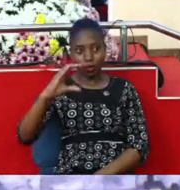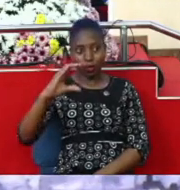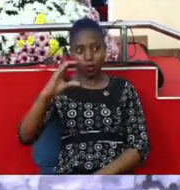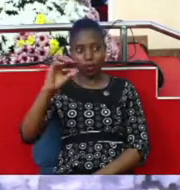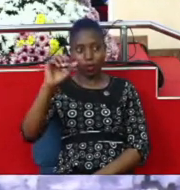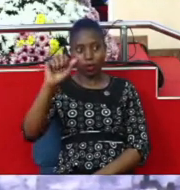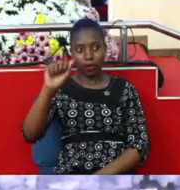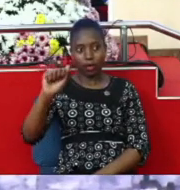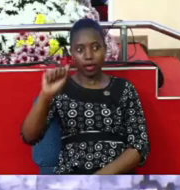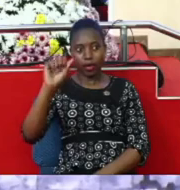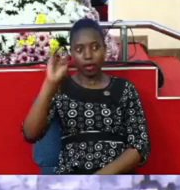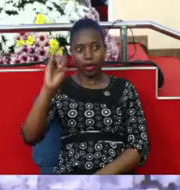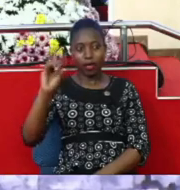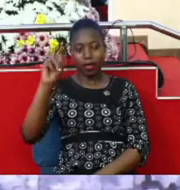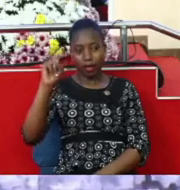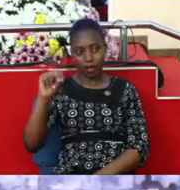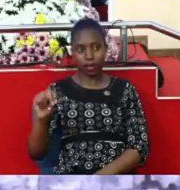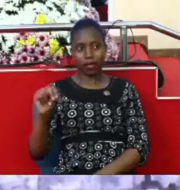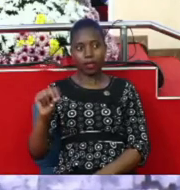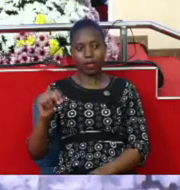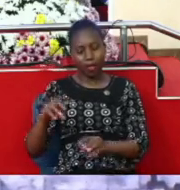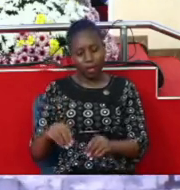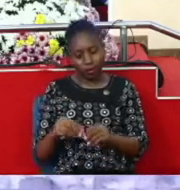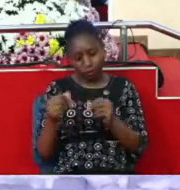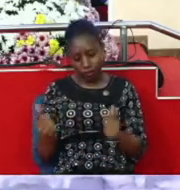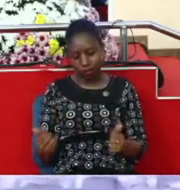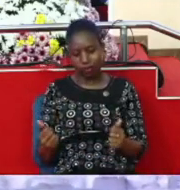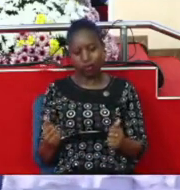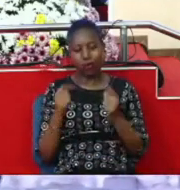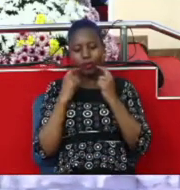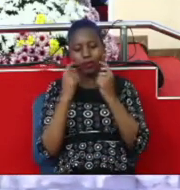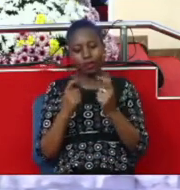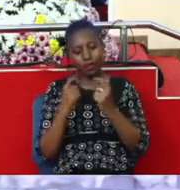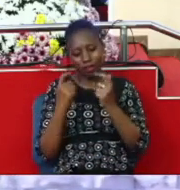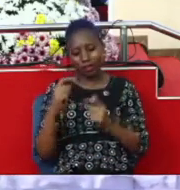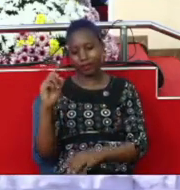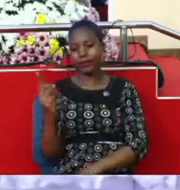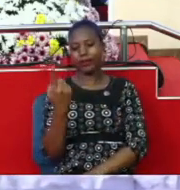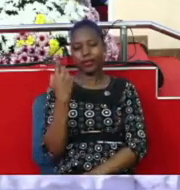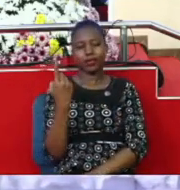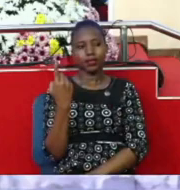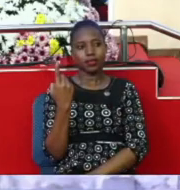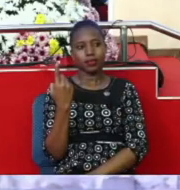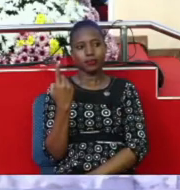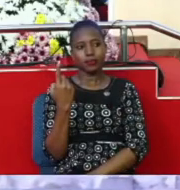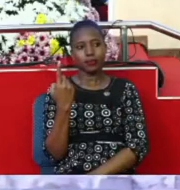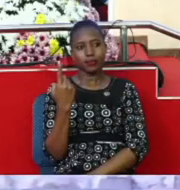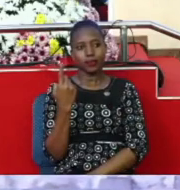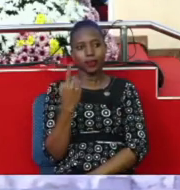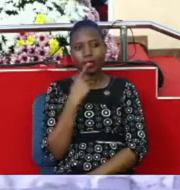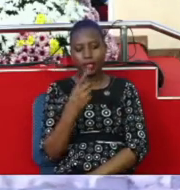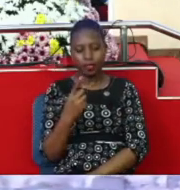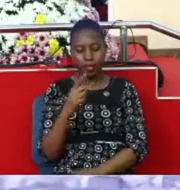still waiting. But the Lord is telling Cain, but you can.